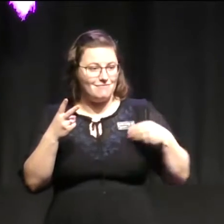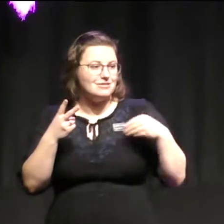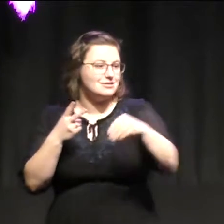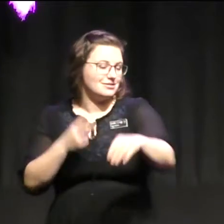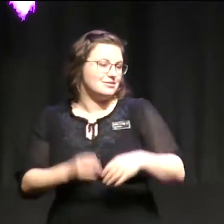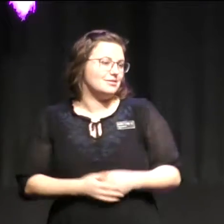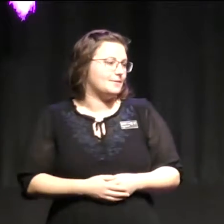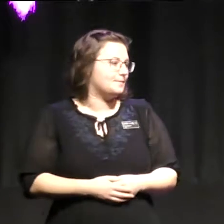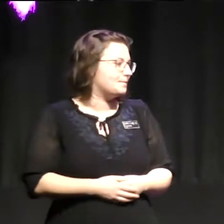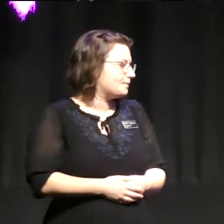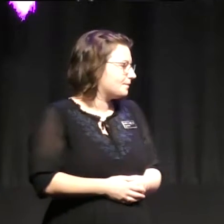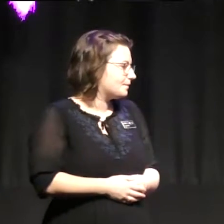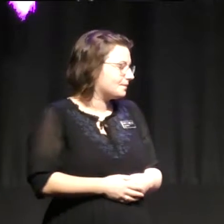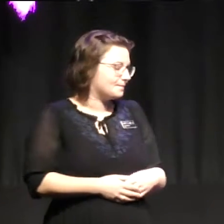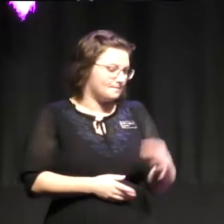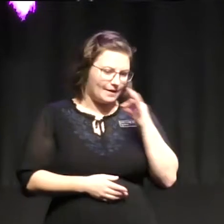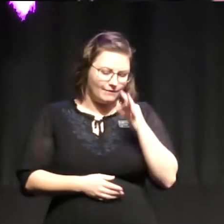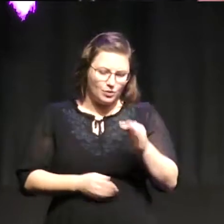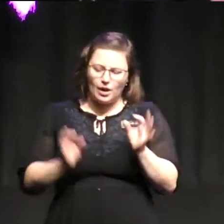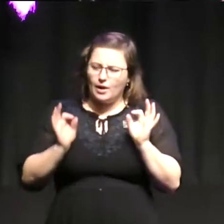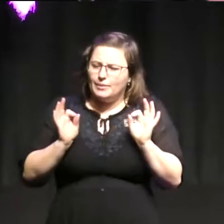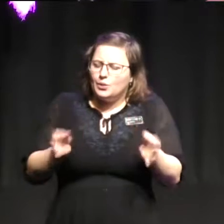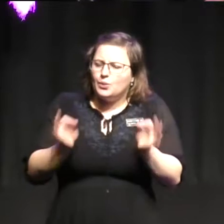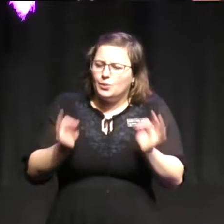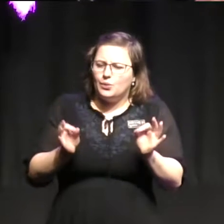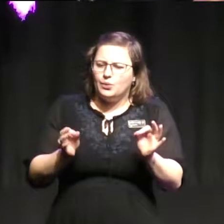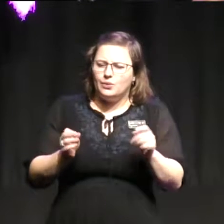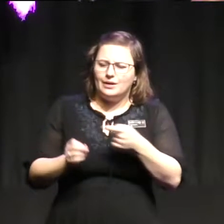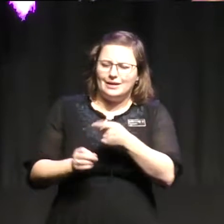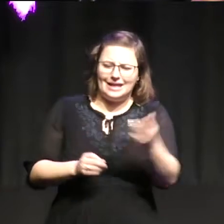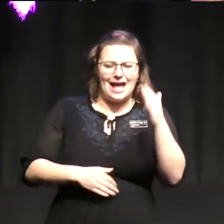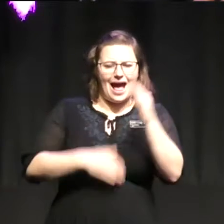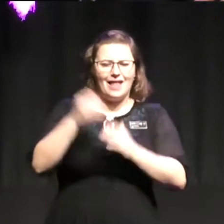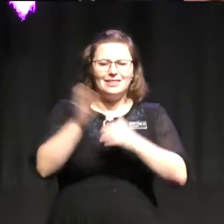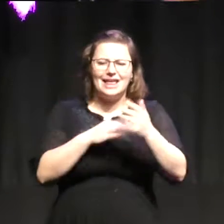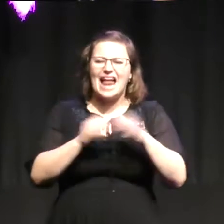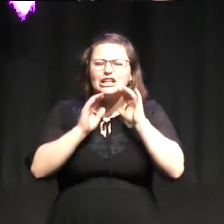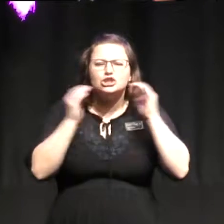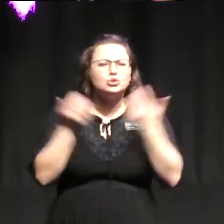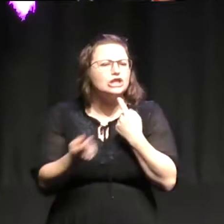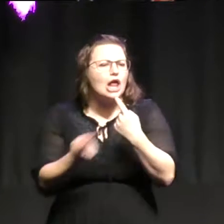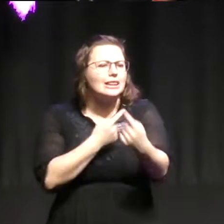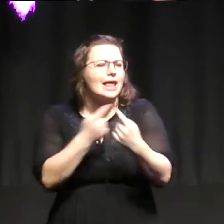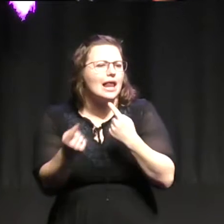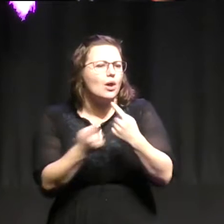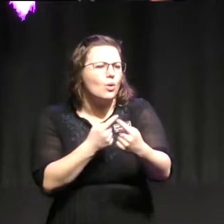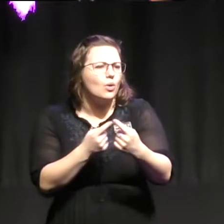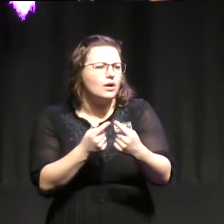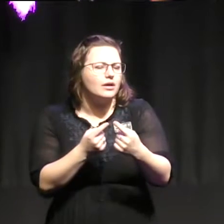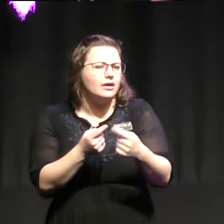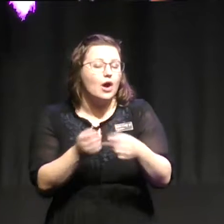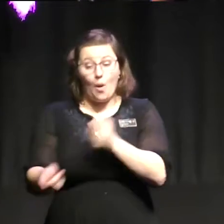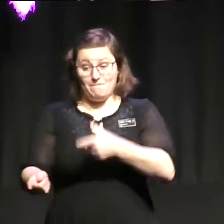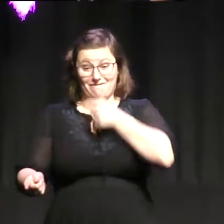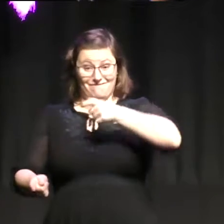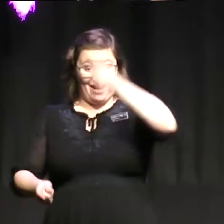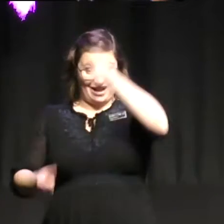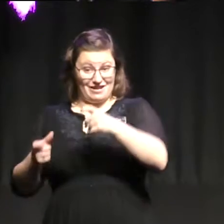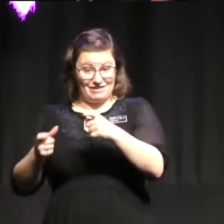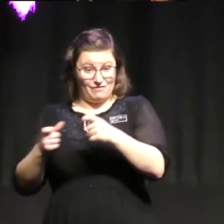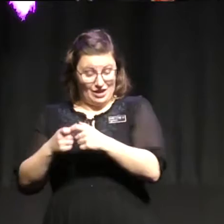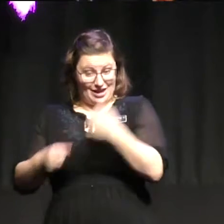how do you actually approach the issue of social dialogue in when trade unions